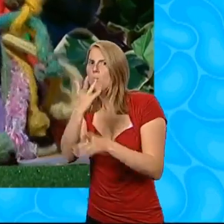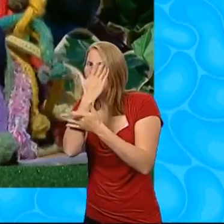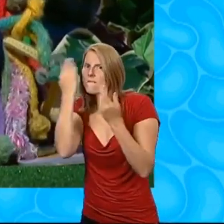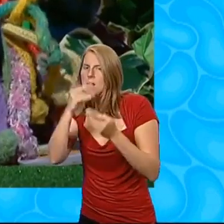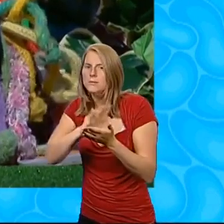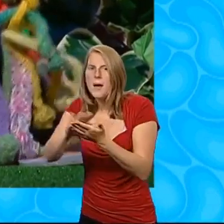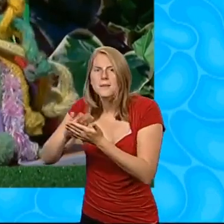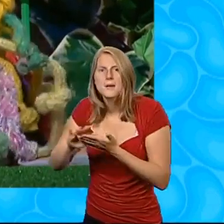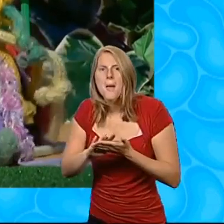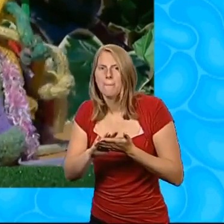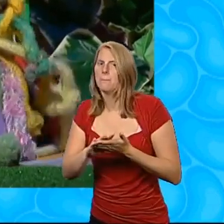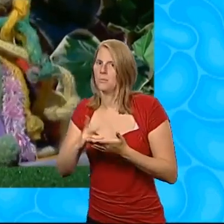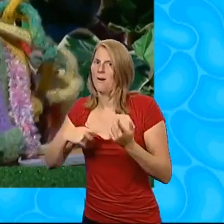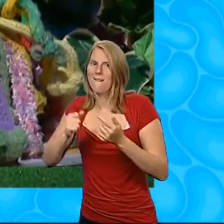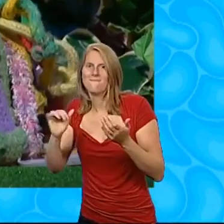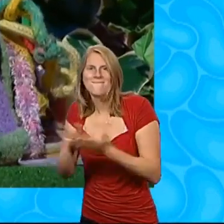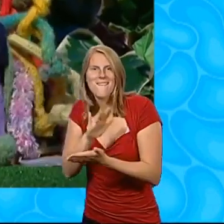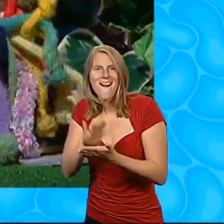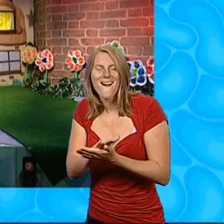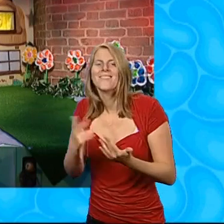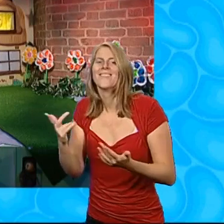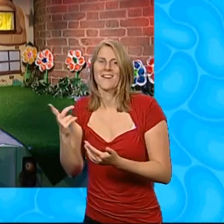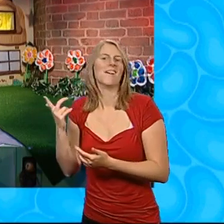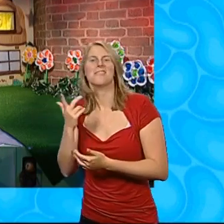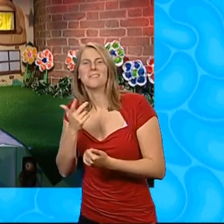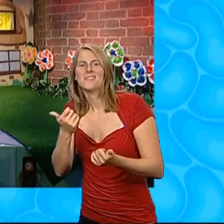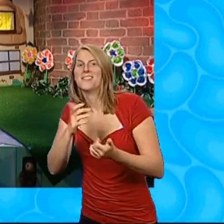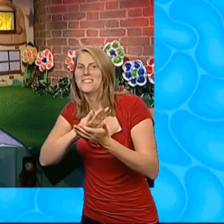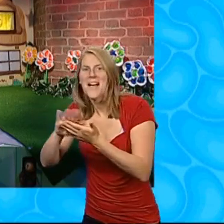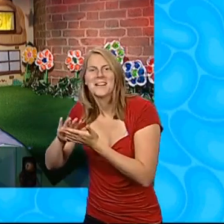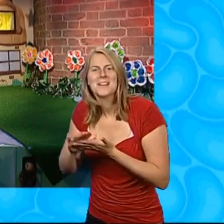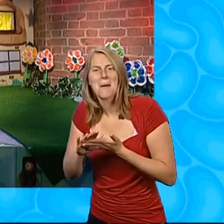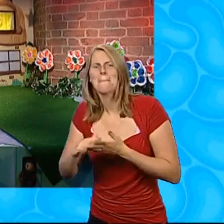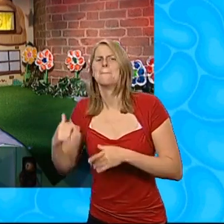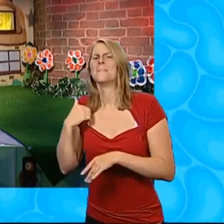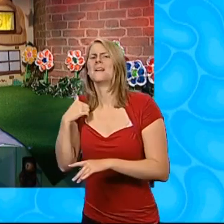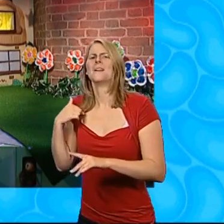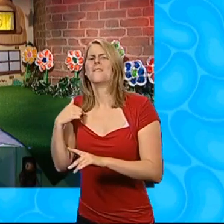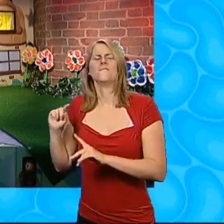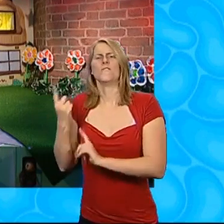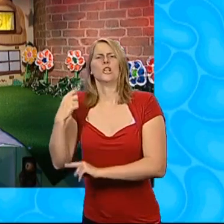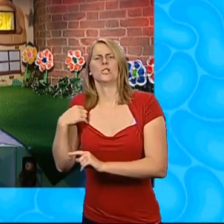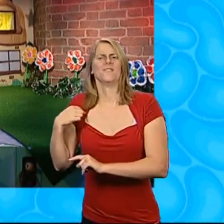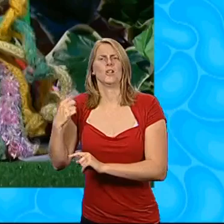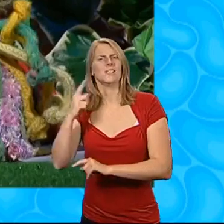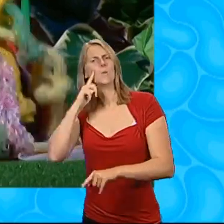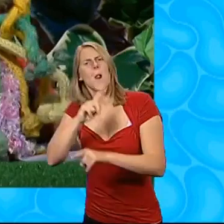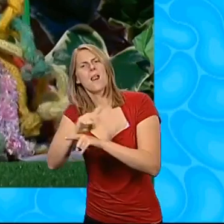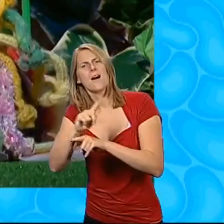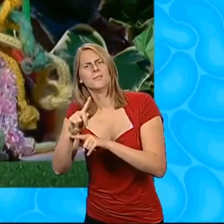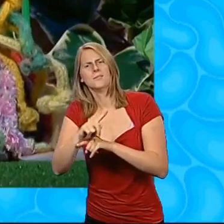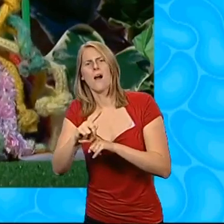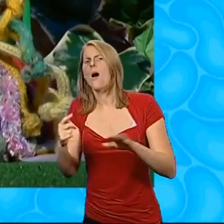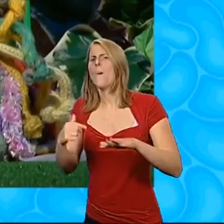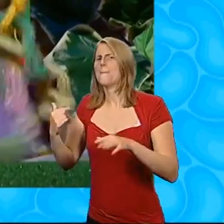And Doodle, do have fun doing it. Very nice. And maybe now a tidy away Oh, yeah, me first. like a fairy. See you